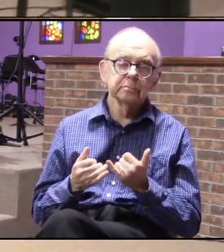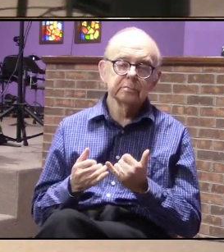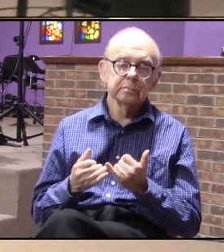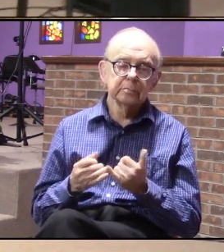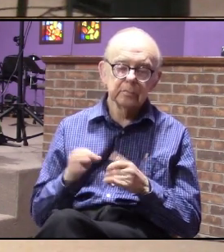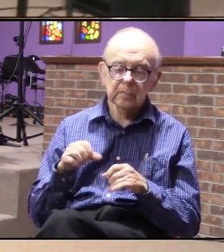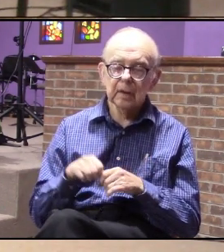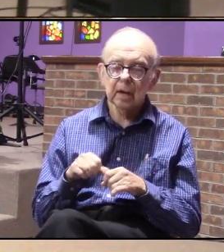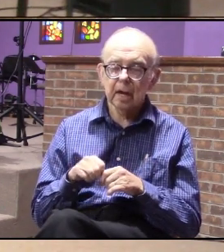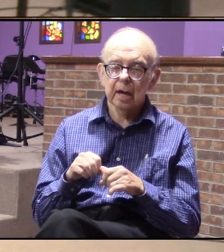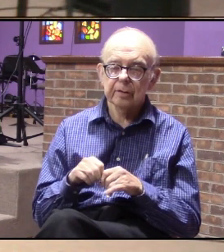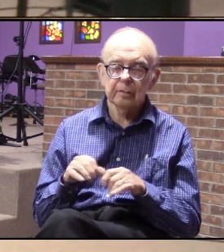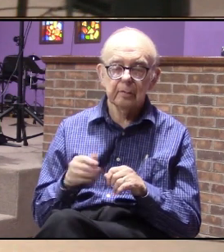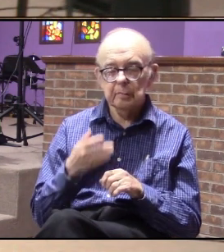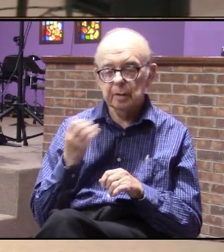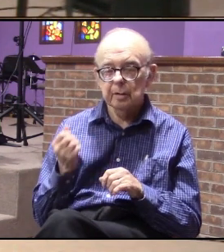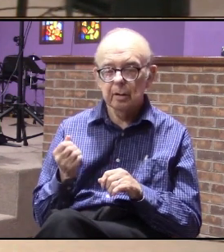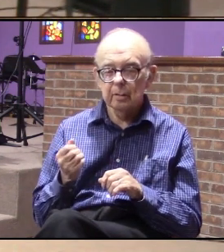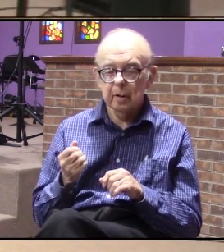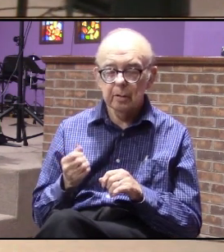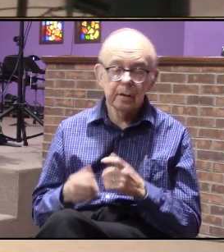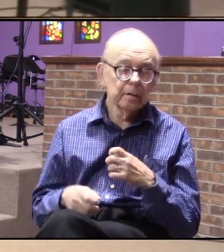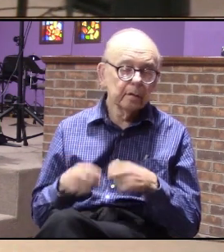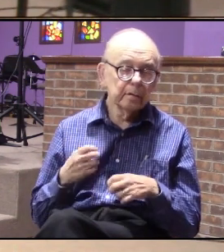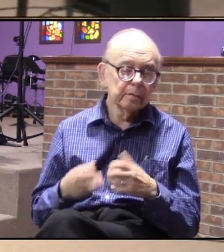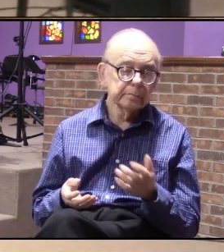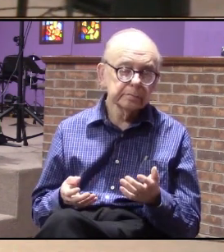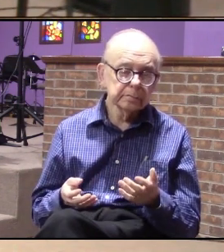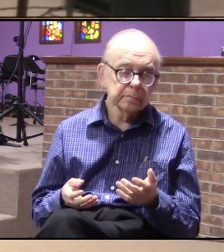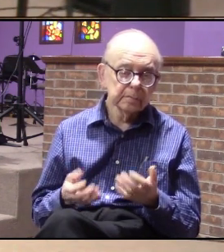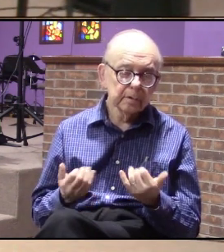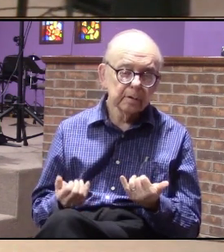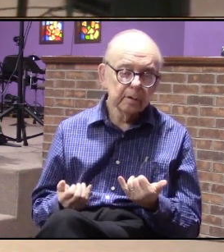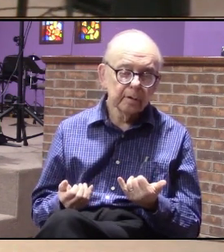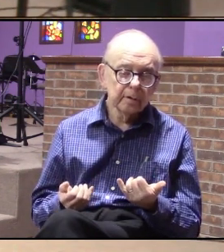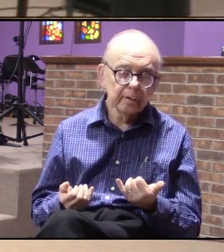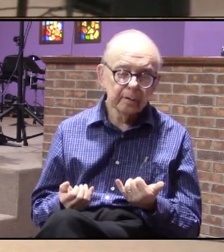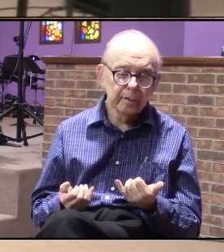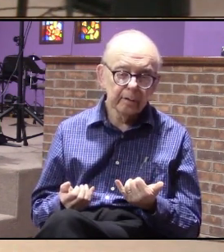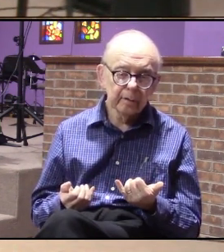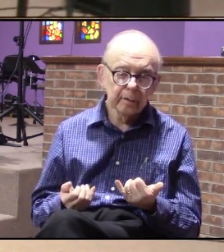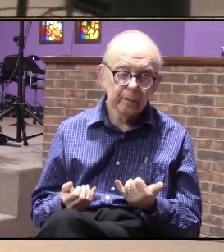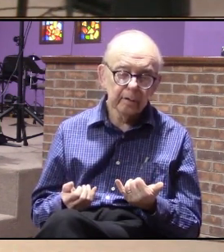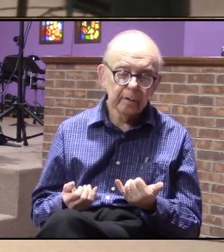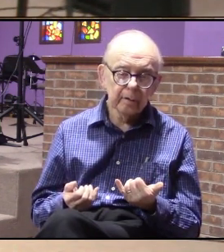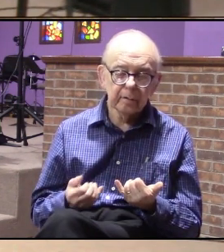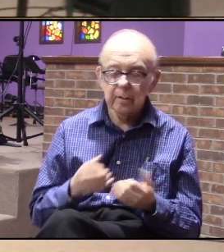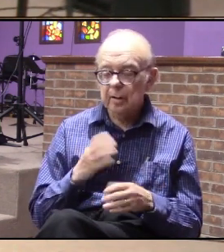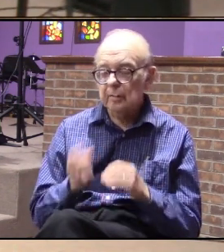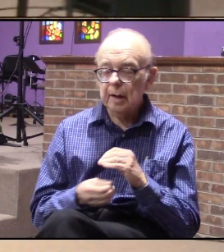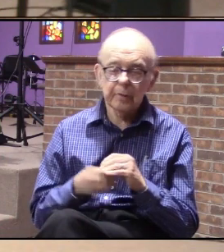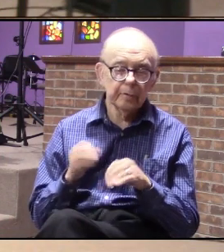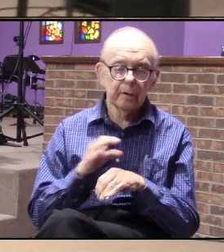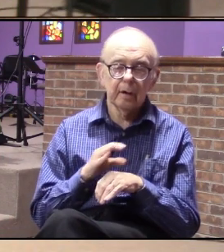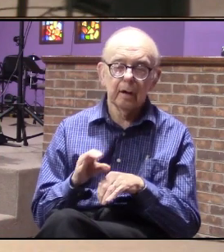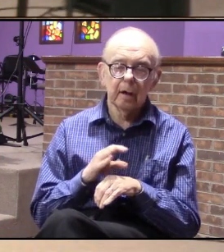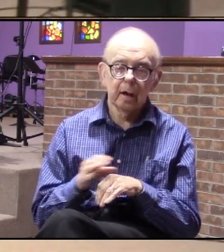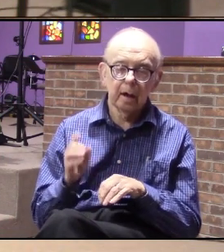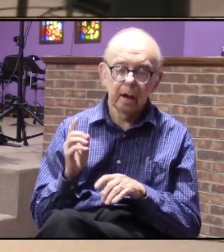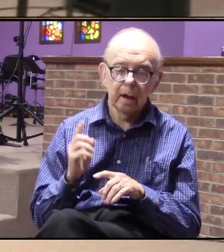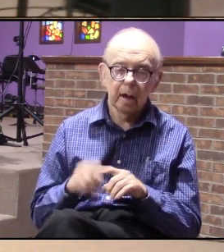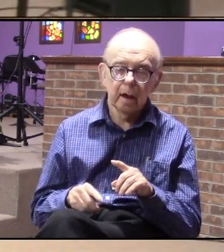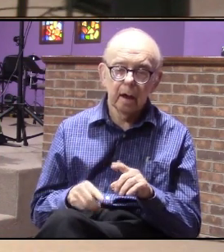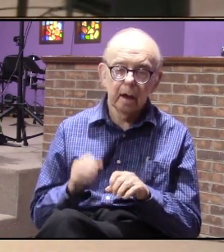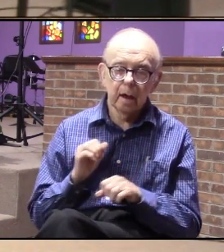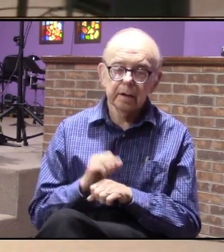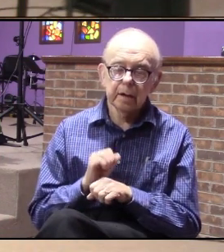Gas mileage is better, but the problem is they're now so wrapped up with computers that you can't even work